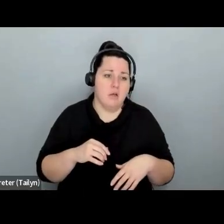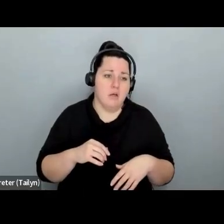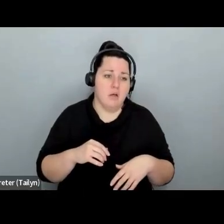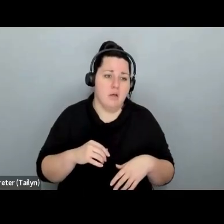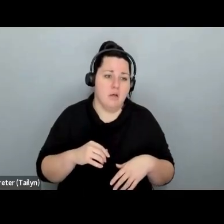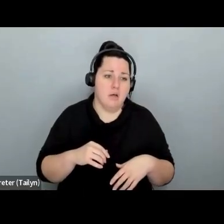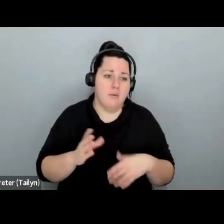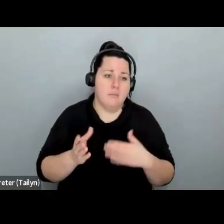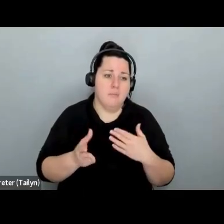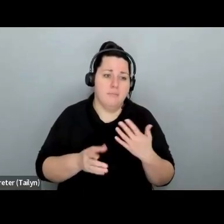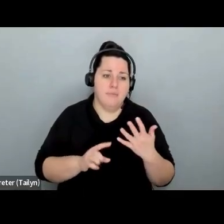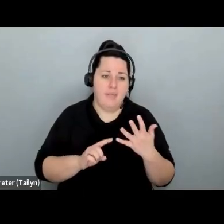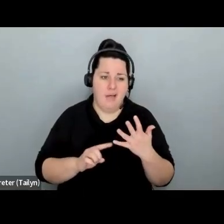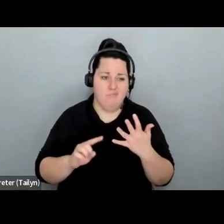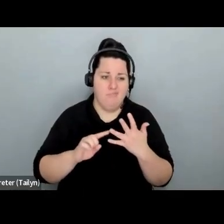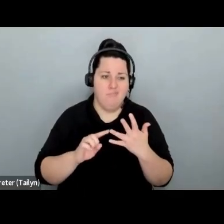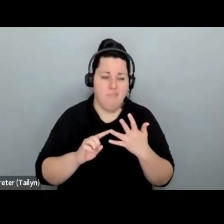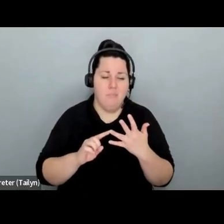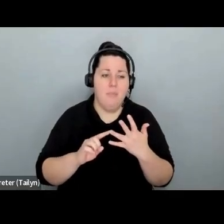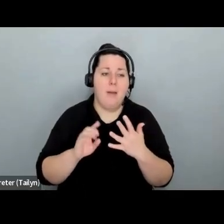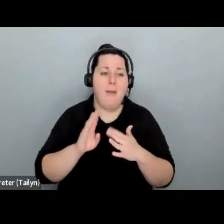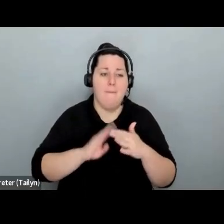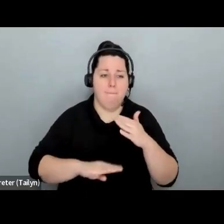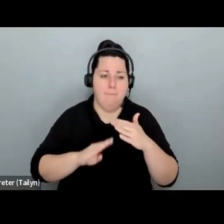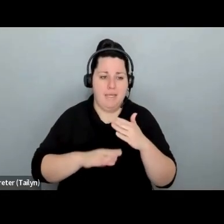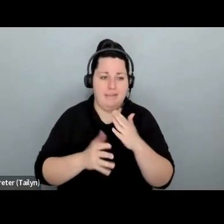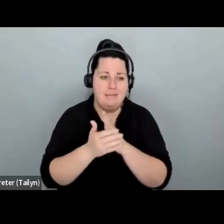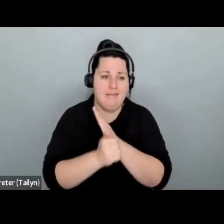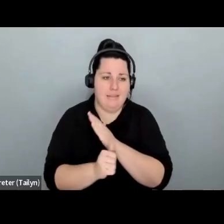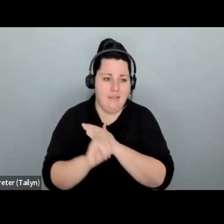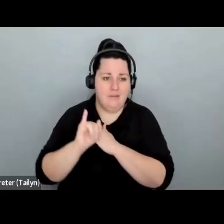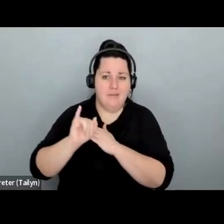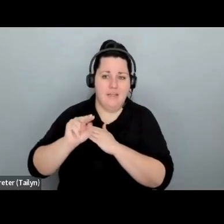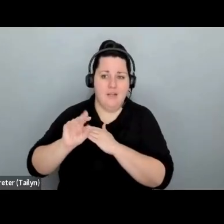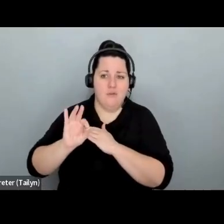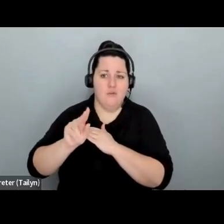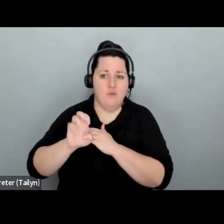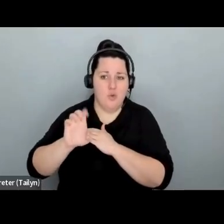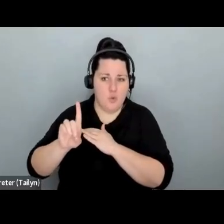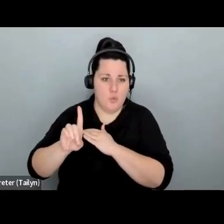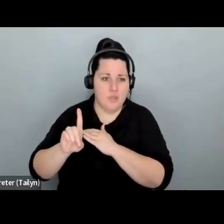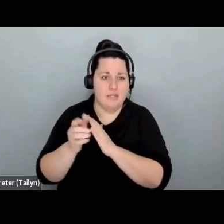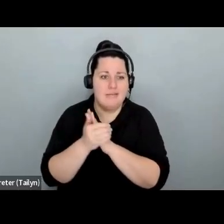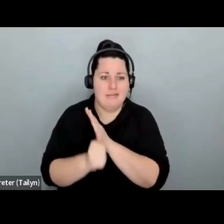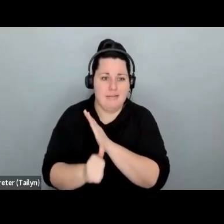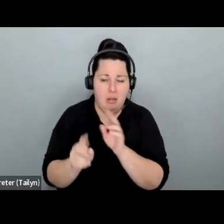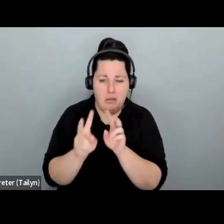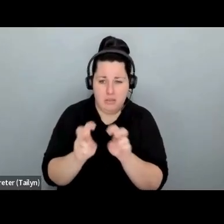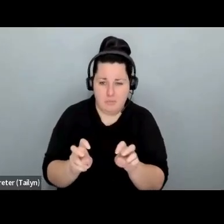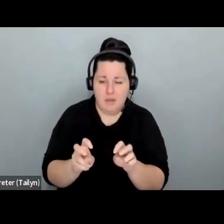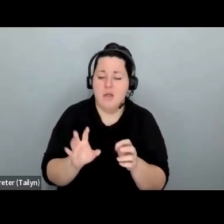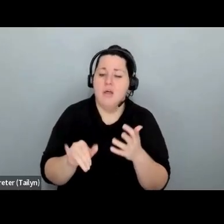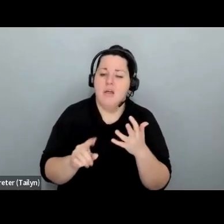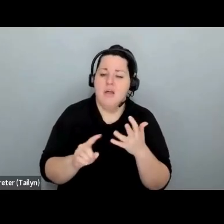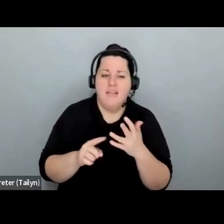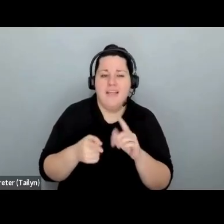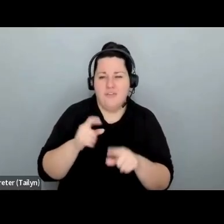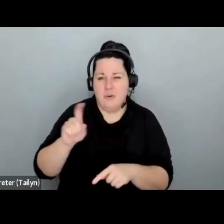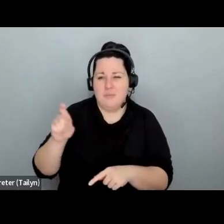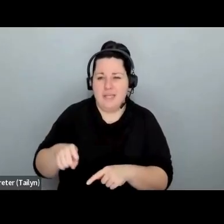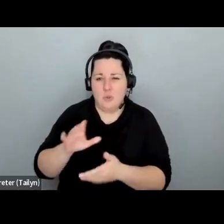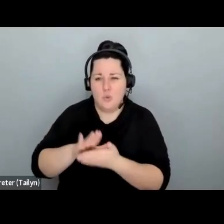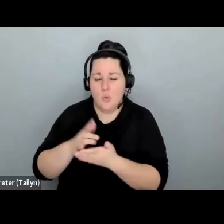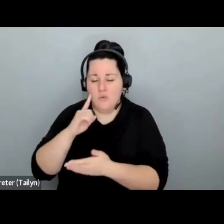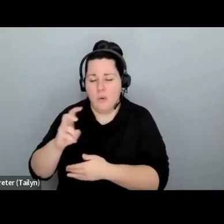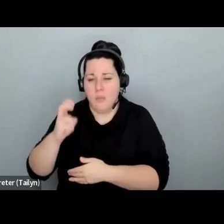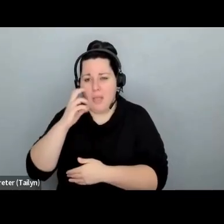this slide is the basic skills and fuse skills assessment. So this is also from the Texas School for the Blind